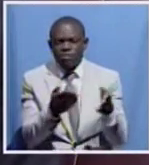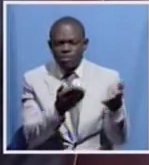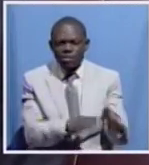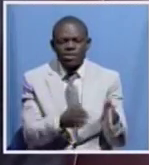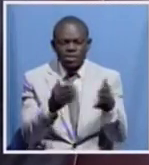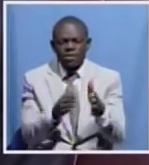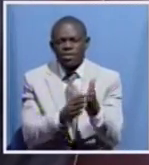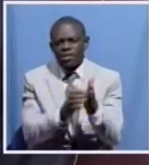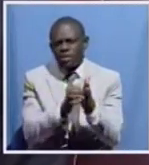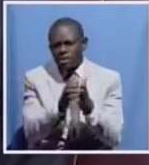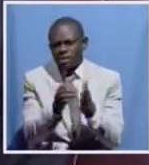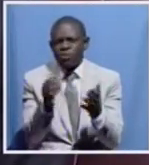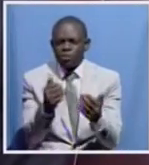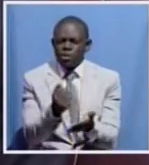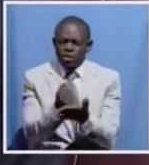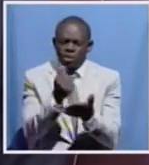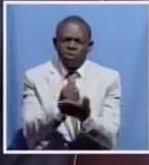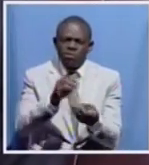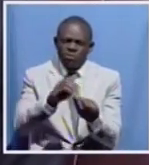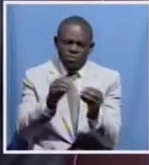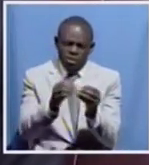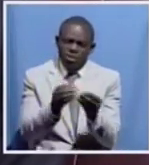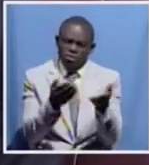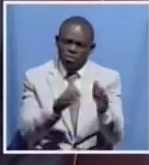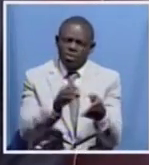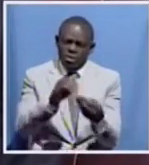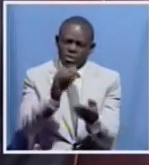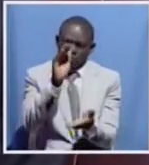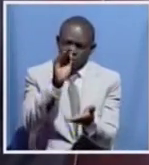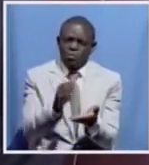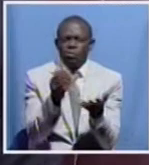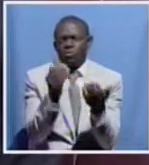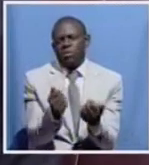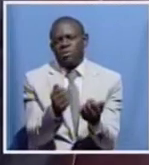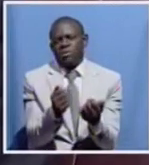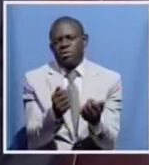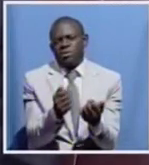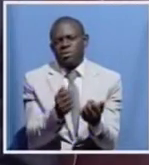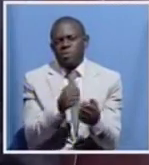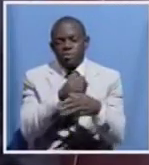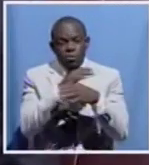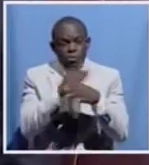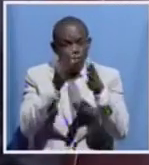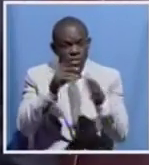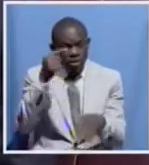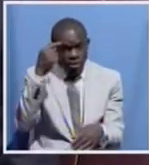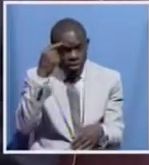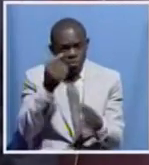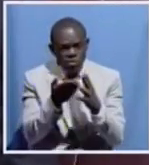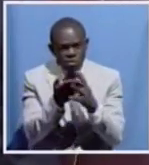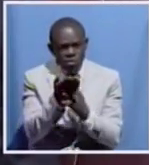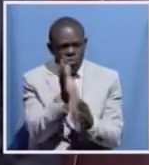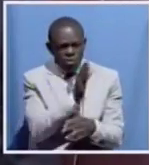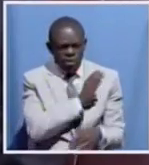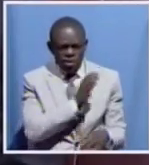killer. The Austrian government, through a company called AME International, are also looking at how we